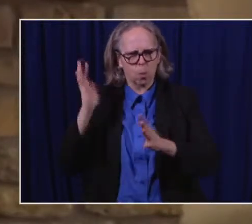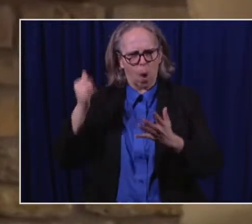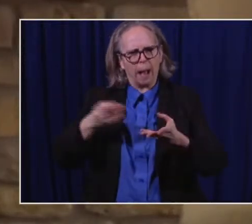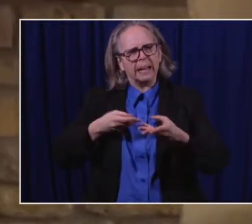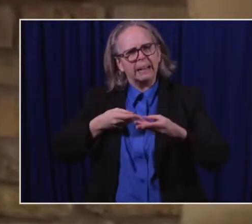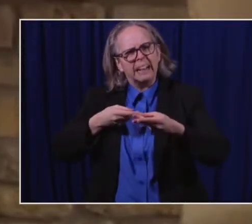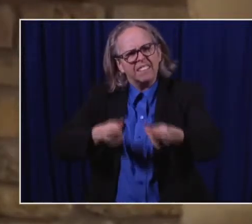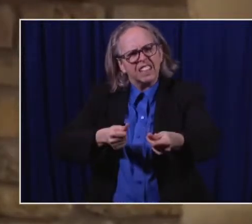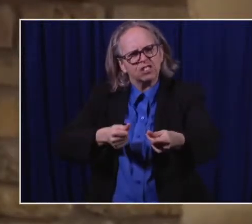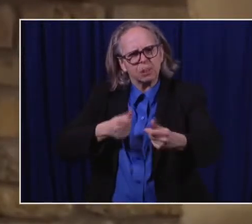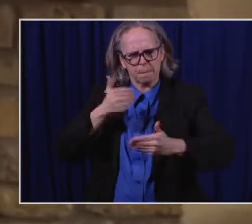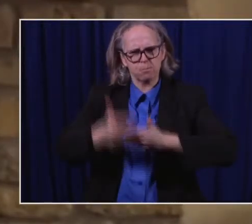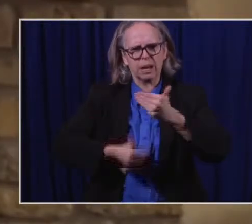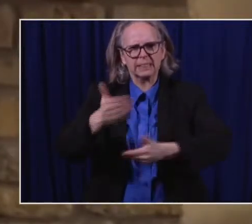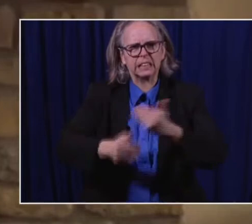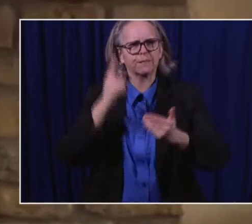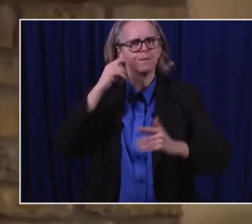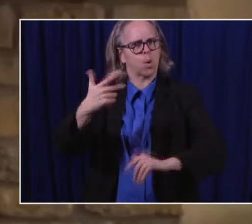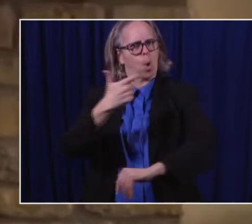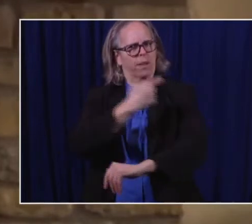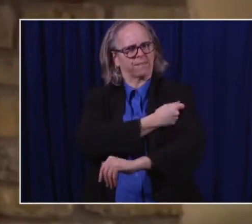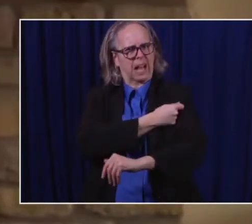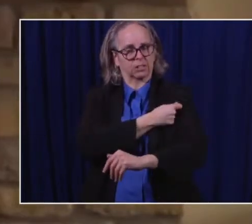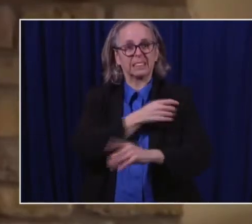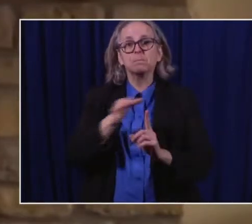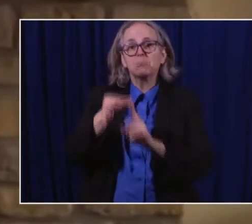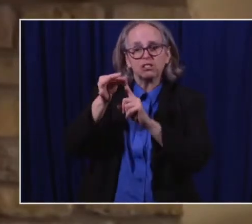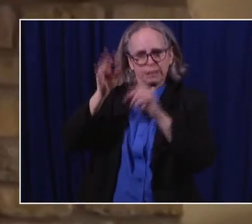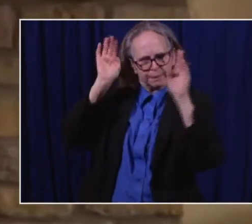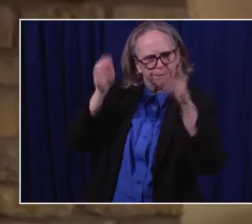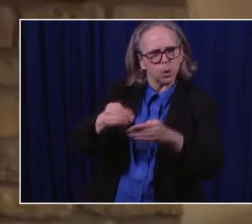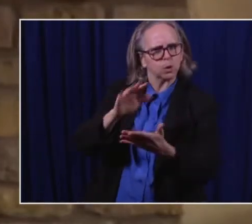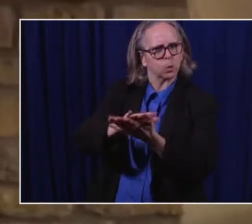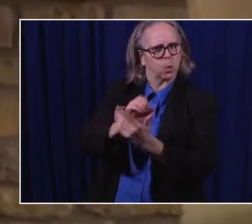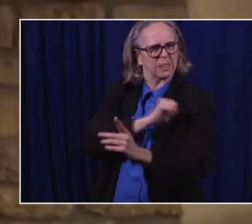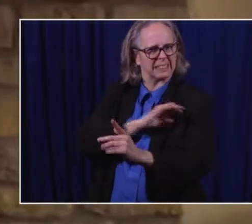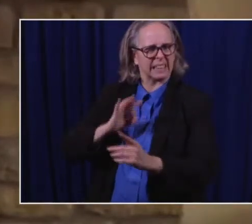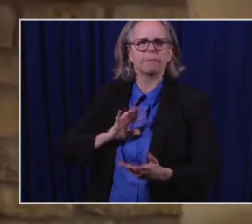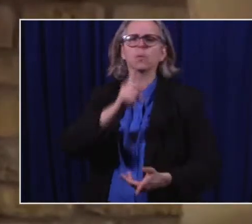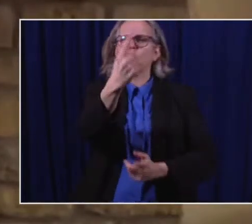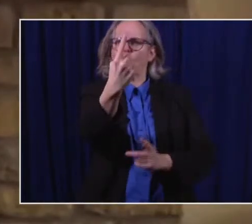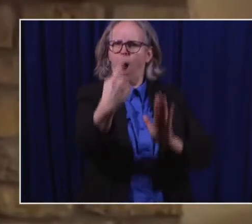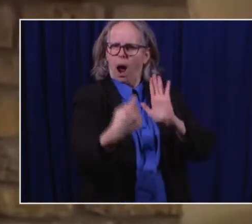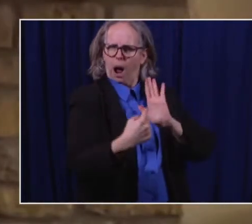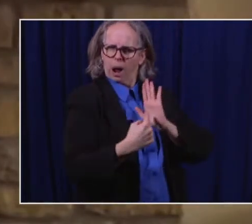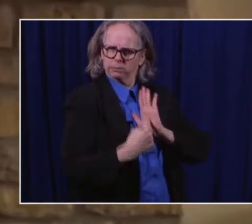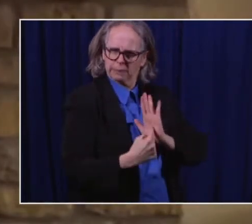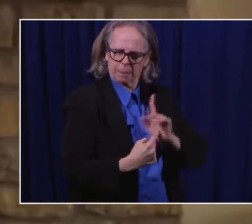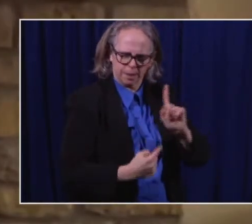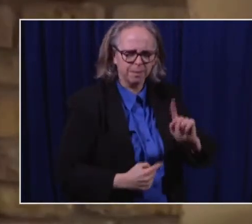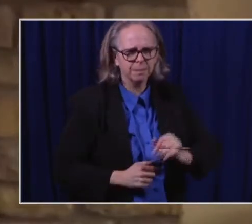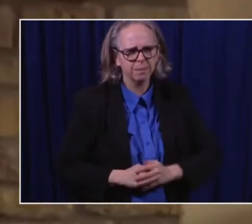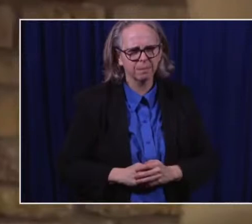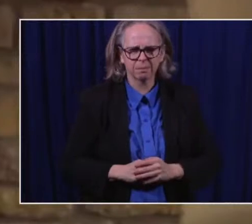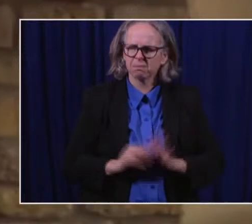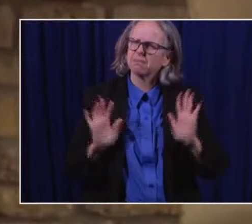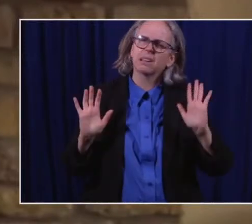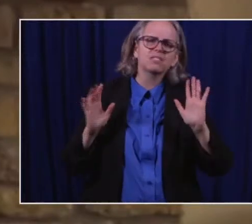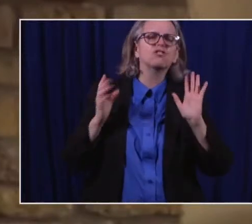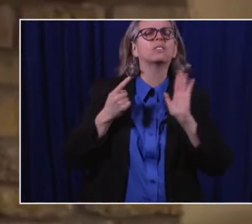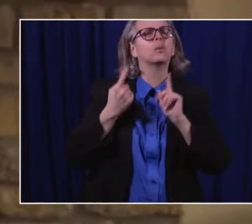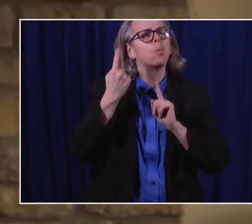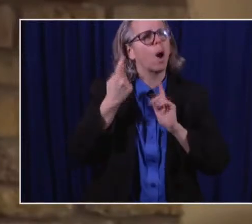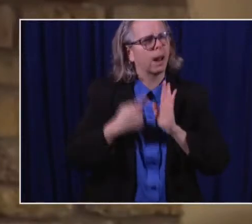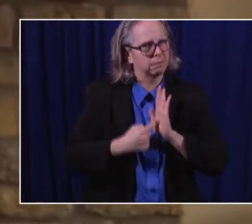staff to be able to do this. For example, there will be an on-site vaccination clinic, is just one example. There will be an